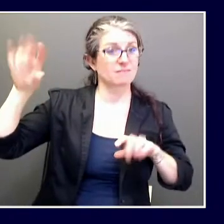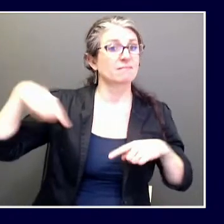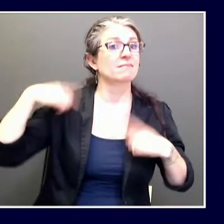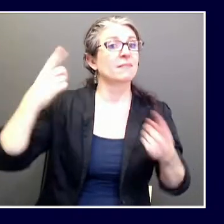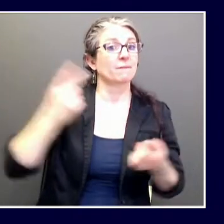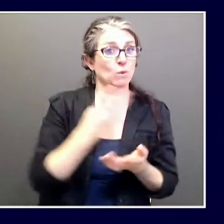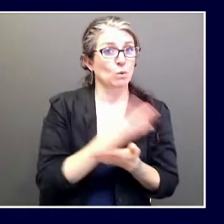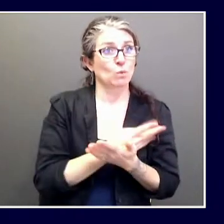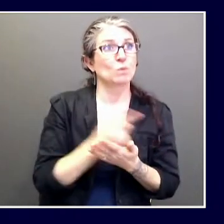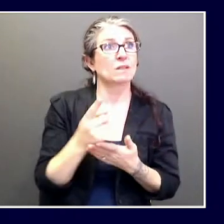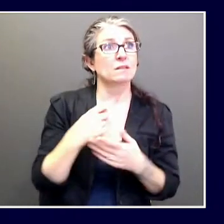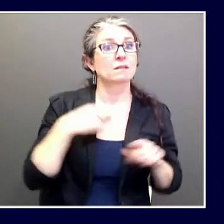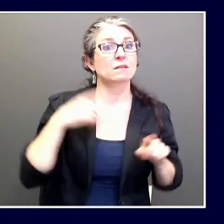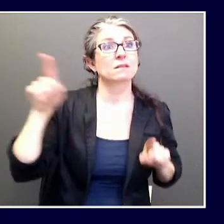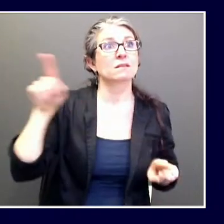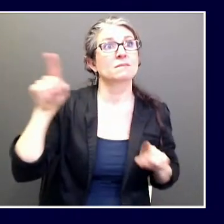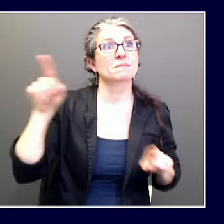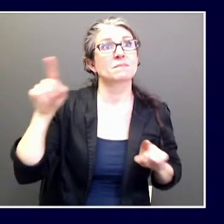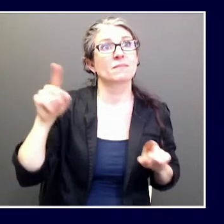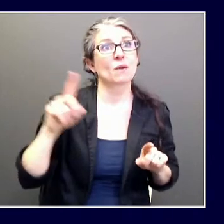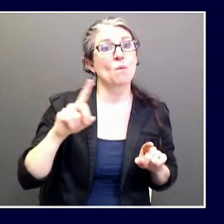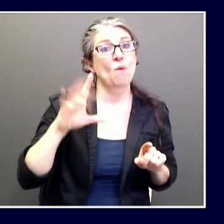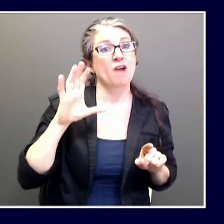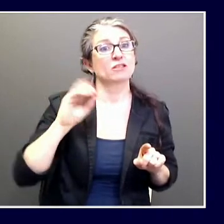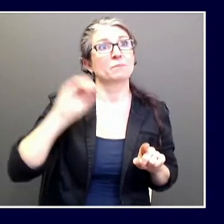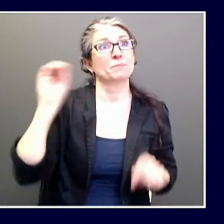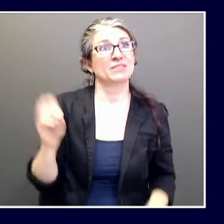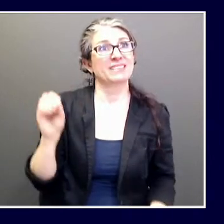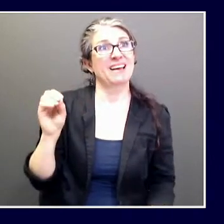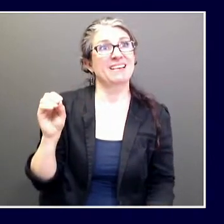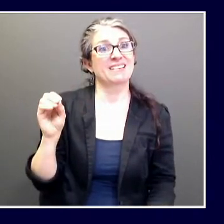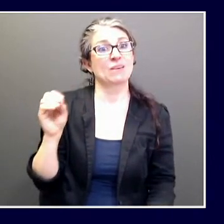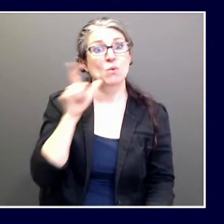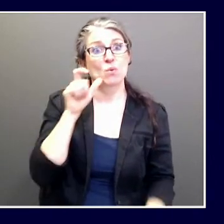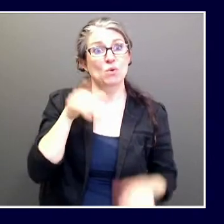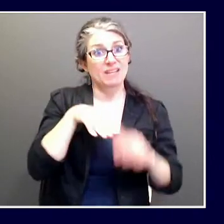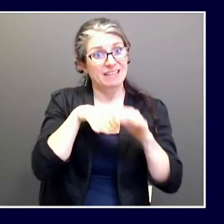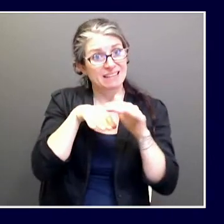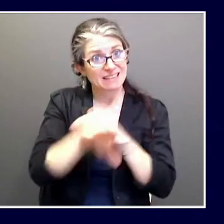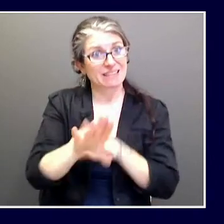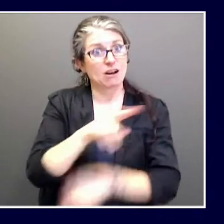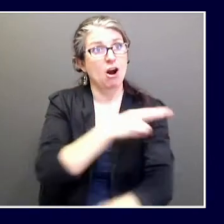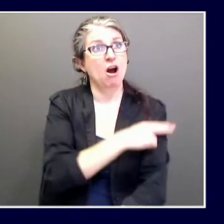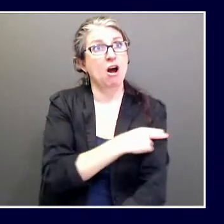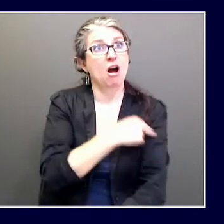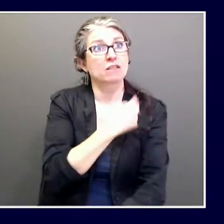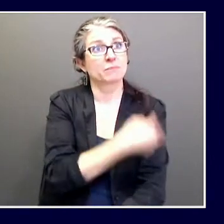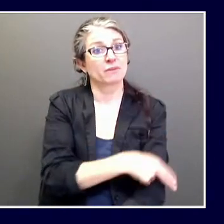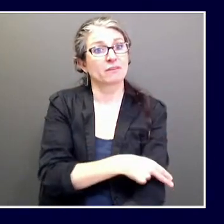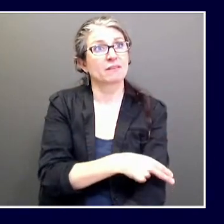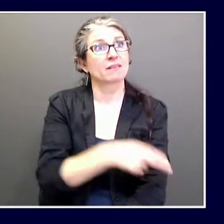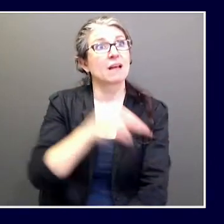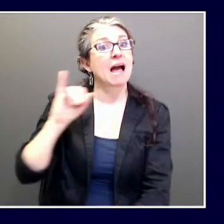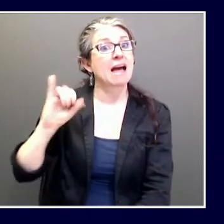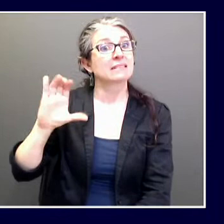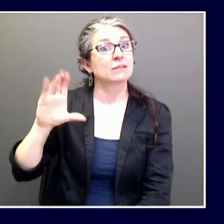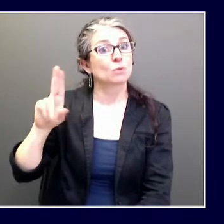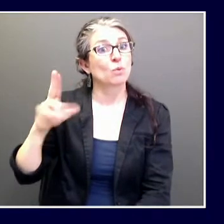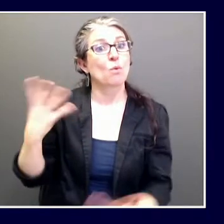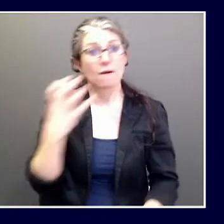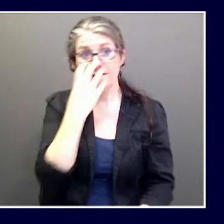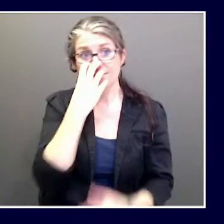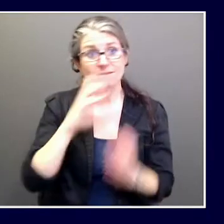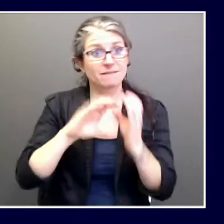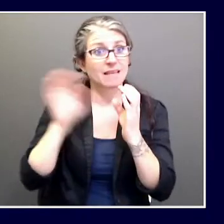that 100% of all of the patients who were either in the ICU or on a ventilator were